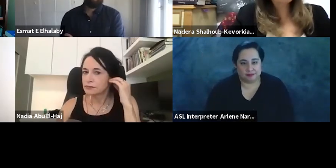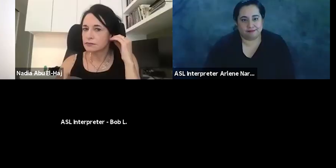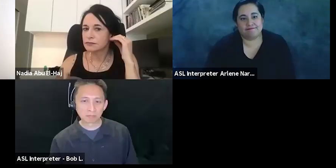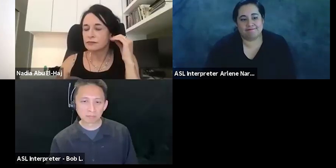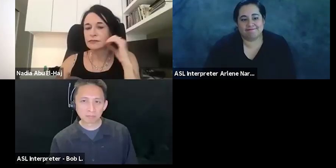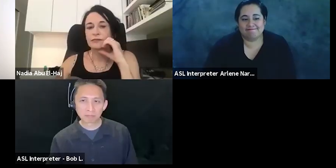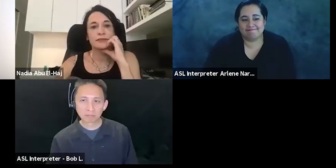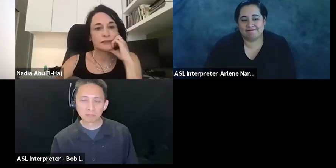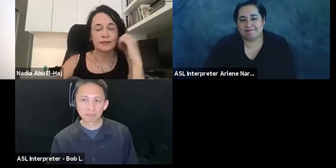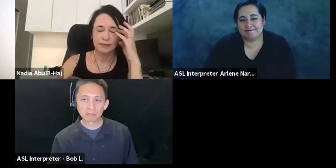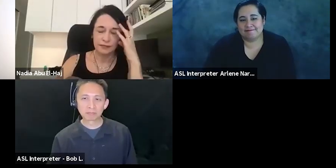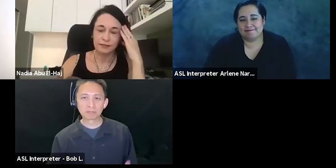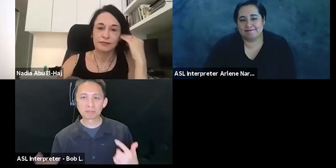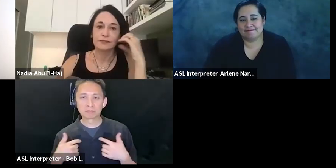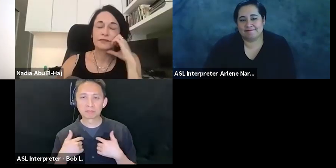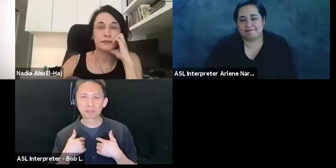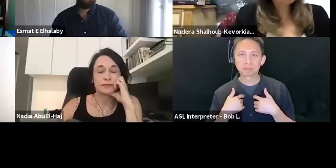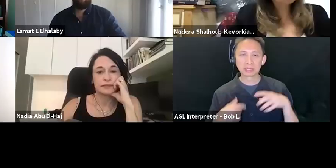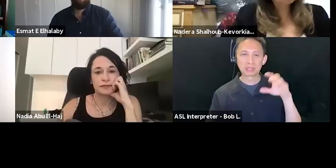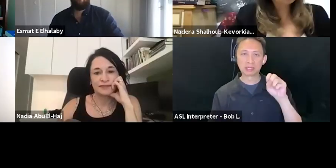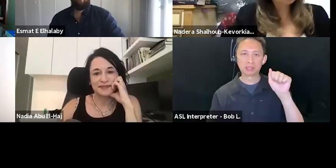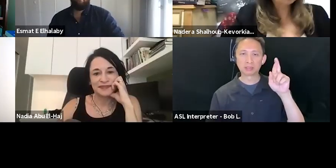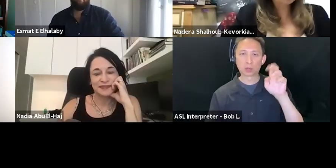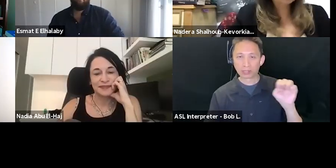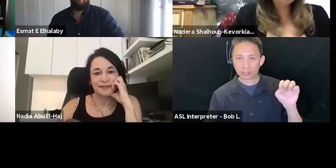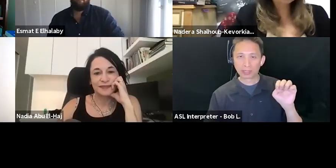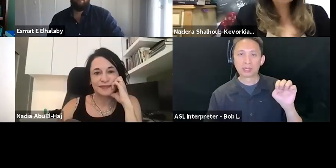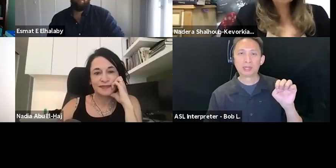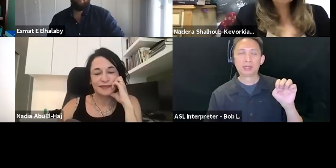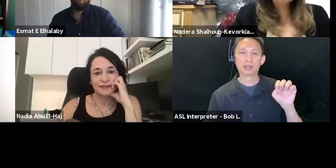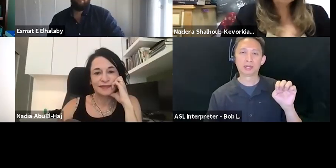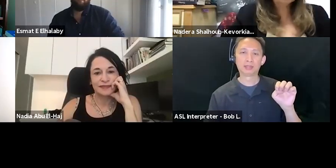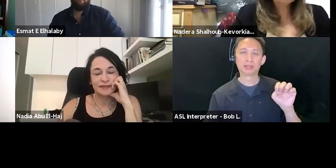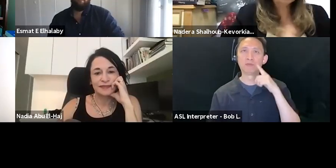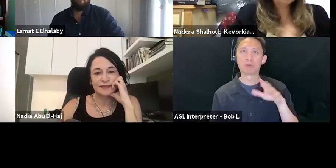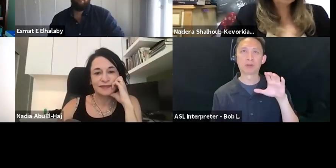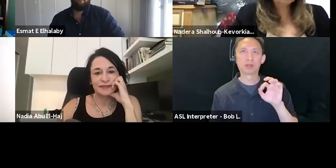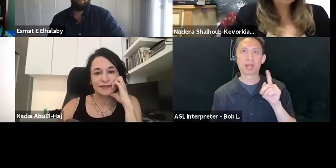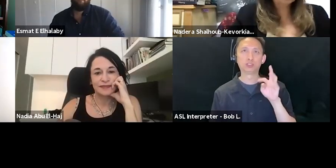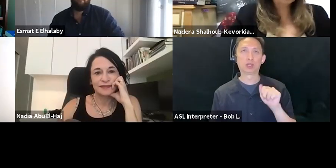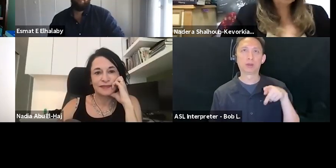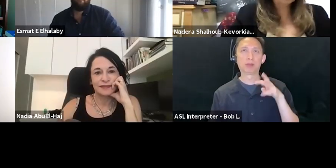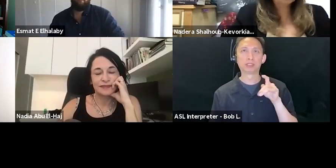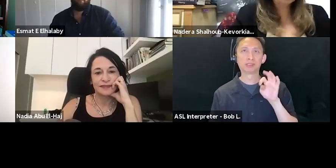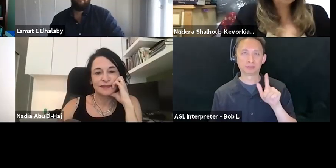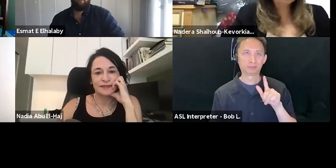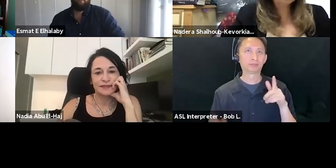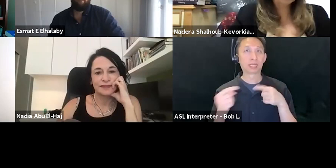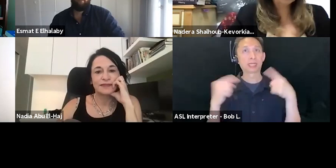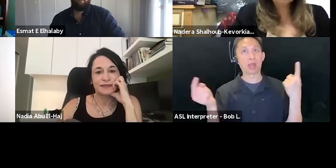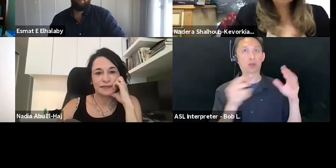I can't possibly do the question of counterpoint justice, Judith, but just briefly, I would say that, mean, Said's conception of counterpoint has to do with